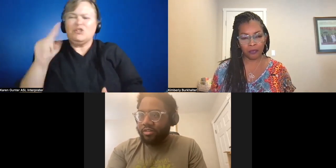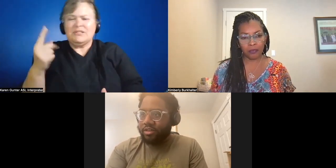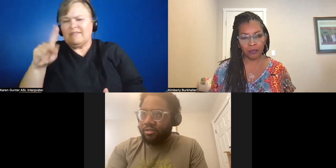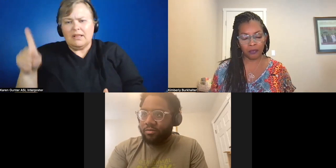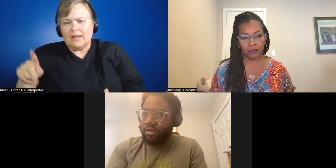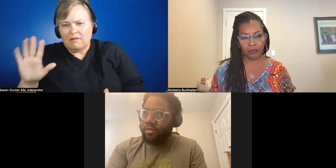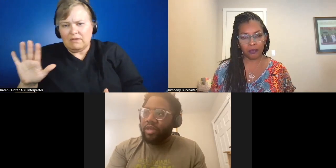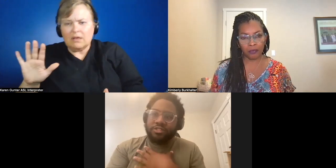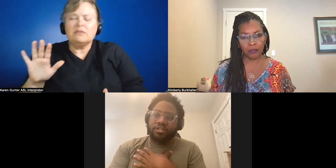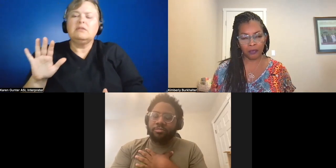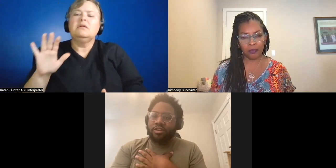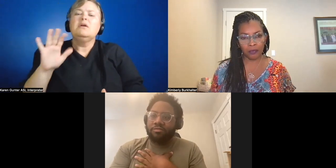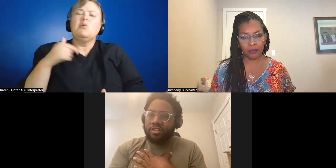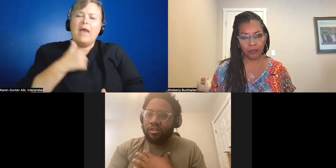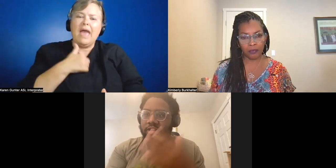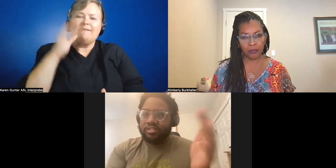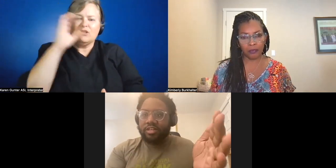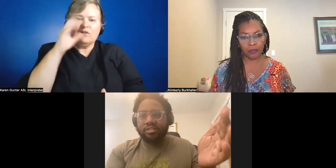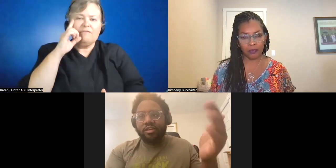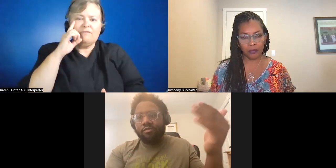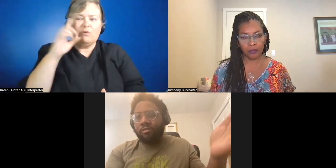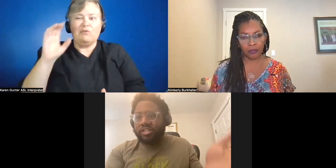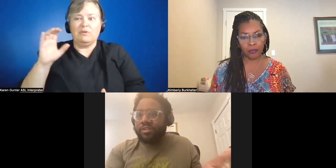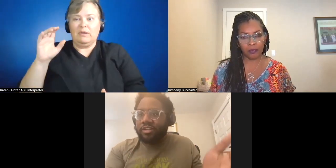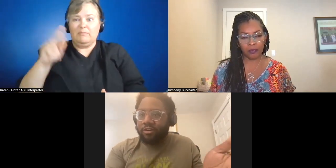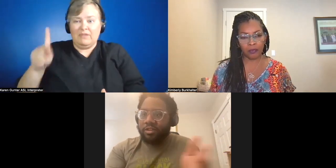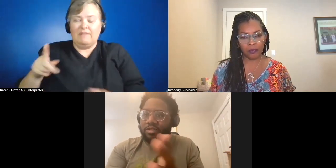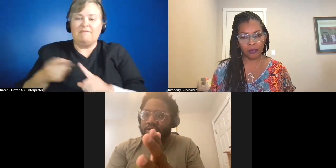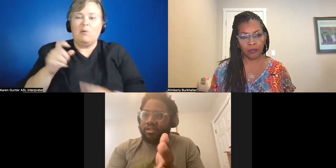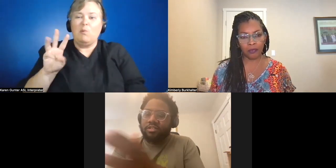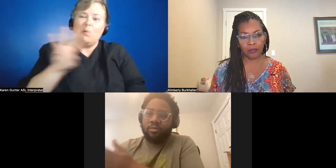I think, you know, we have shirts printed in Philadelphia that says from West